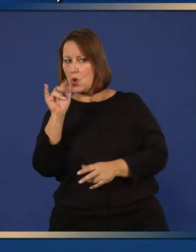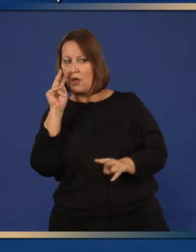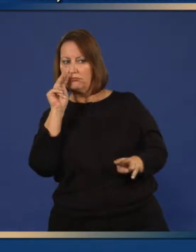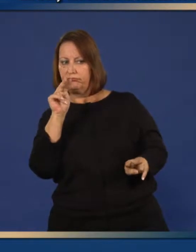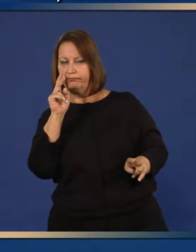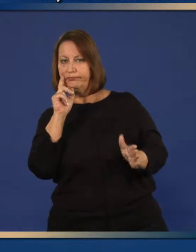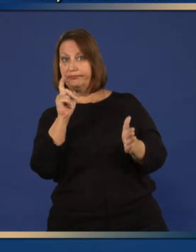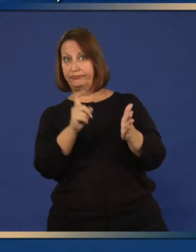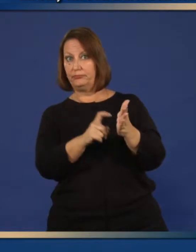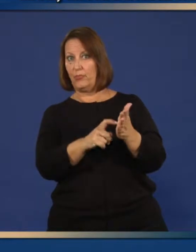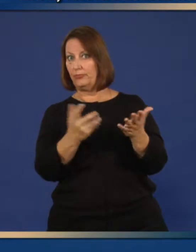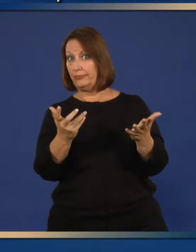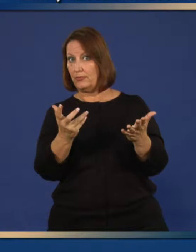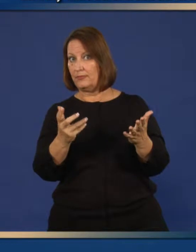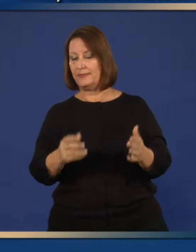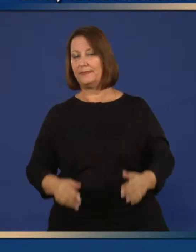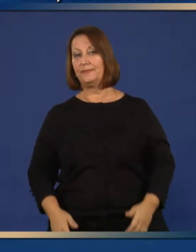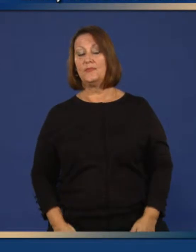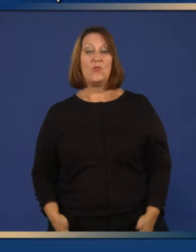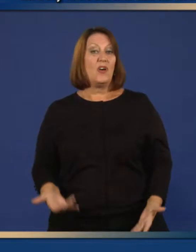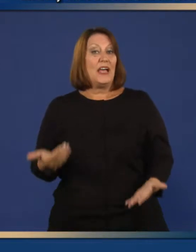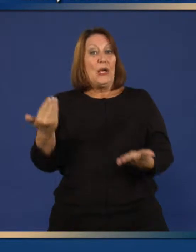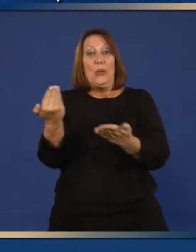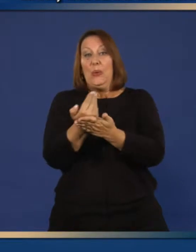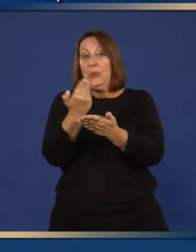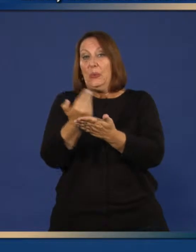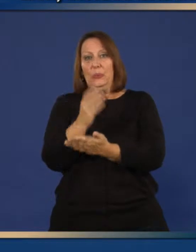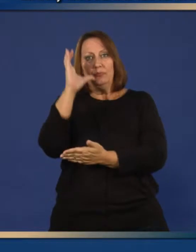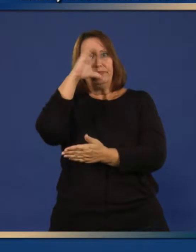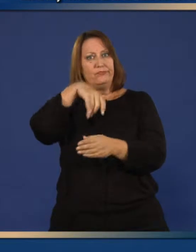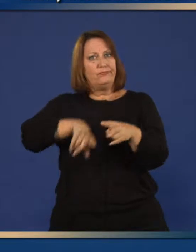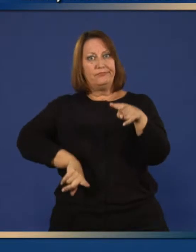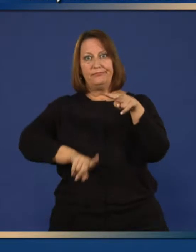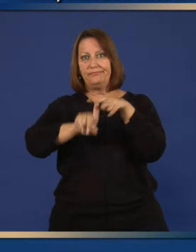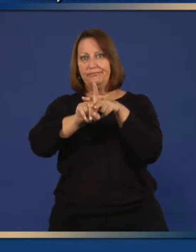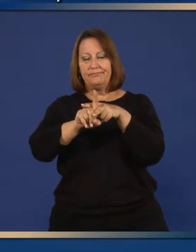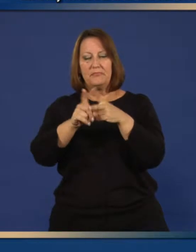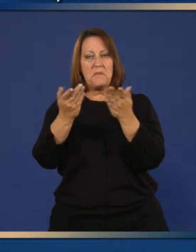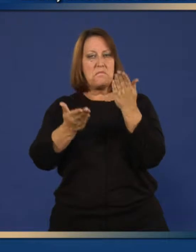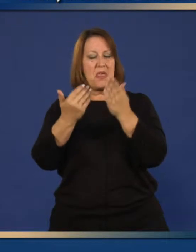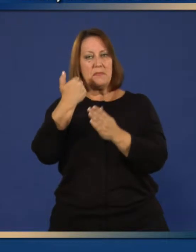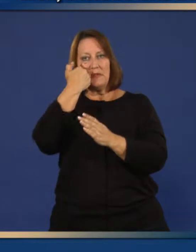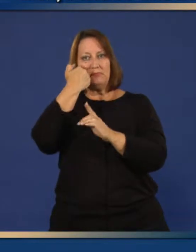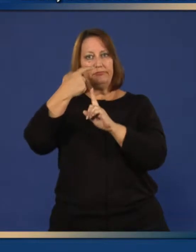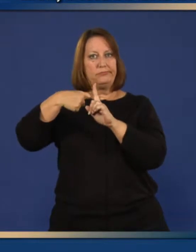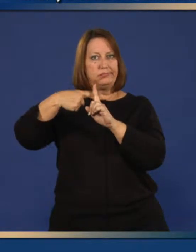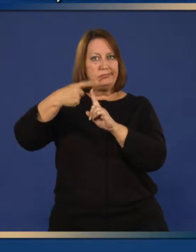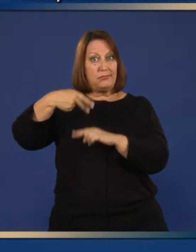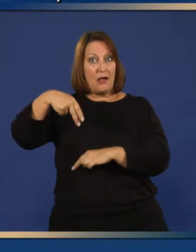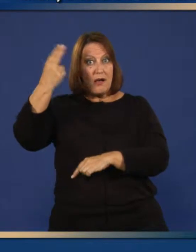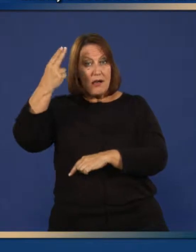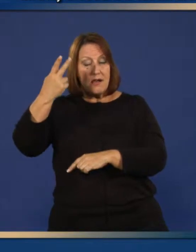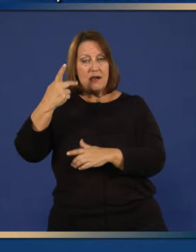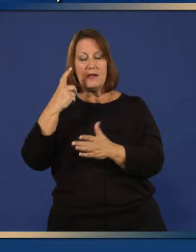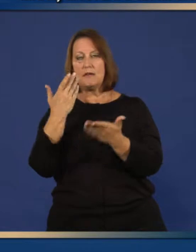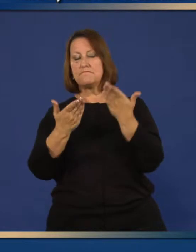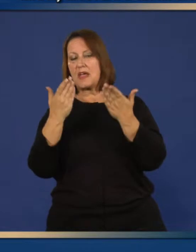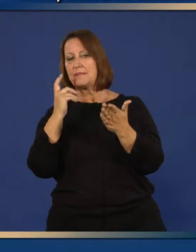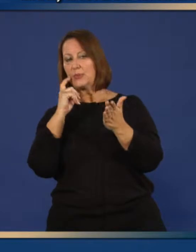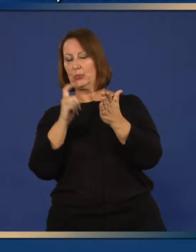Any unusual condition, such as a high fever or behavior changes.